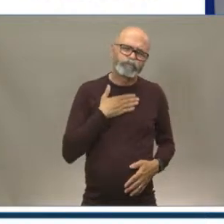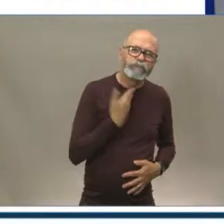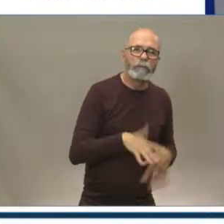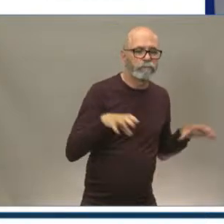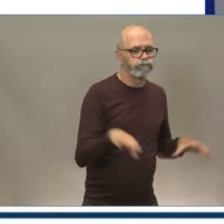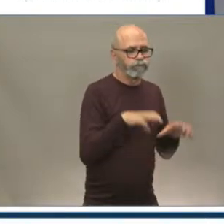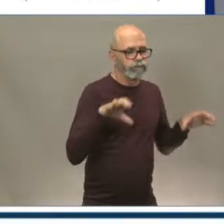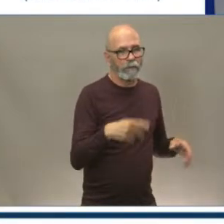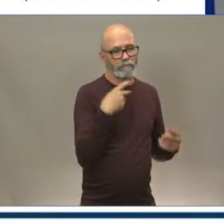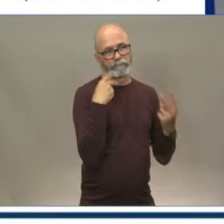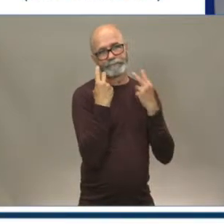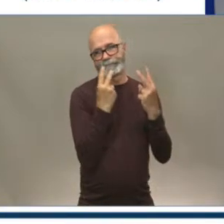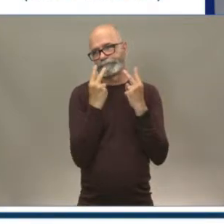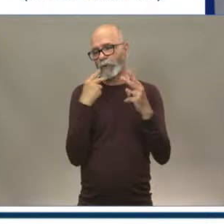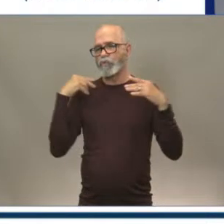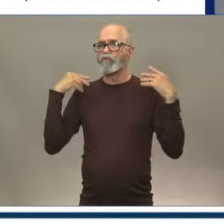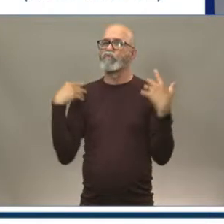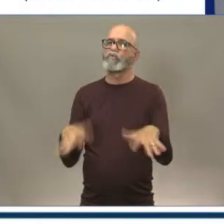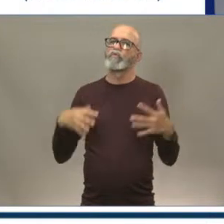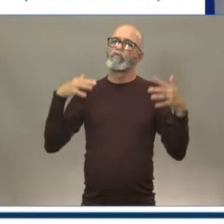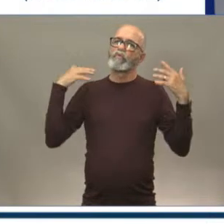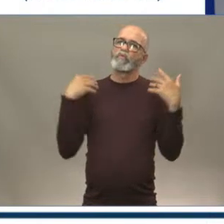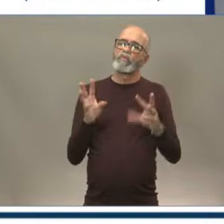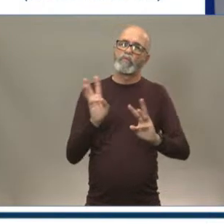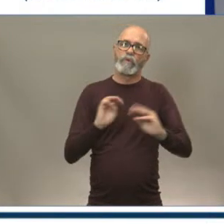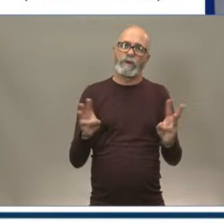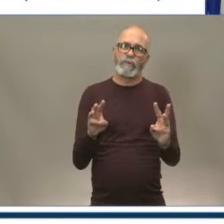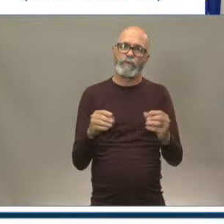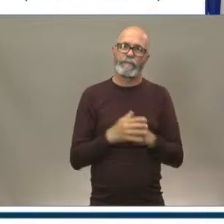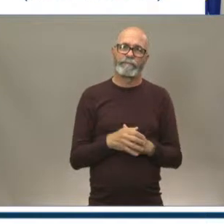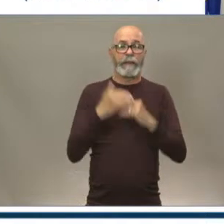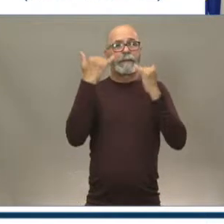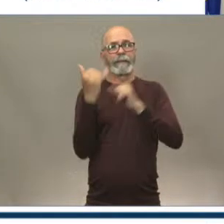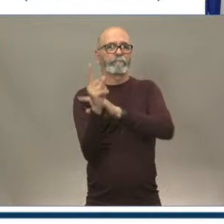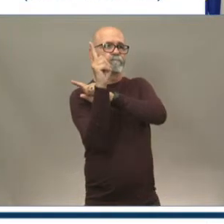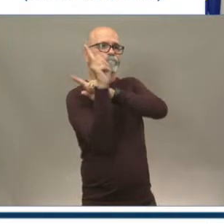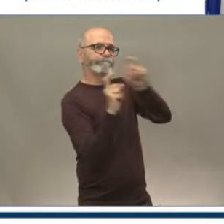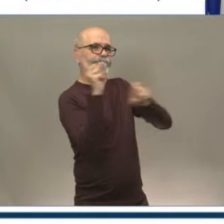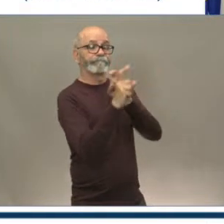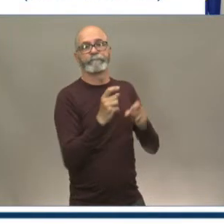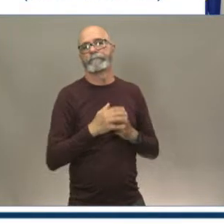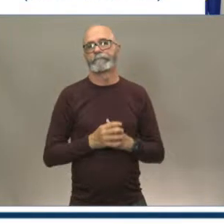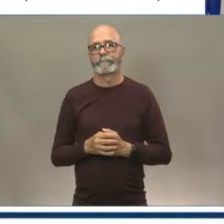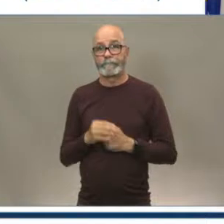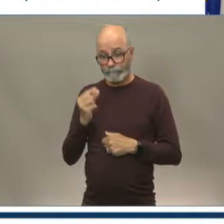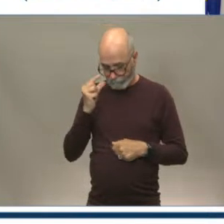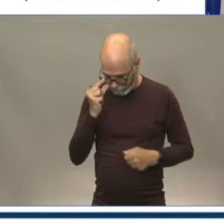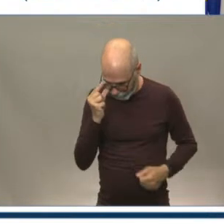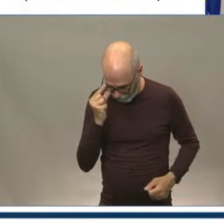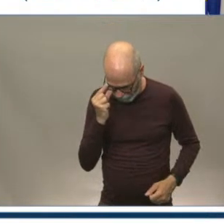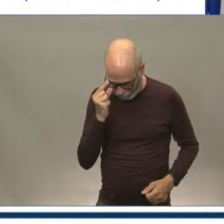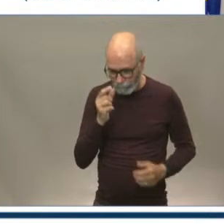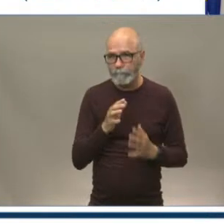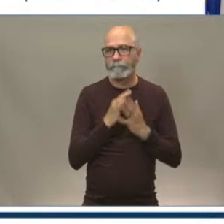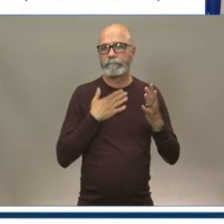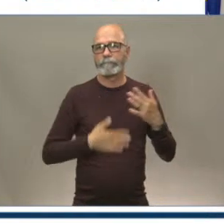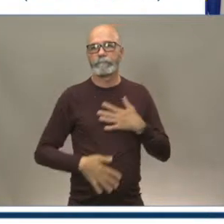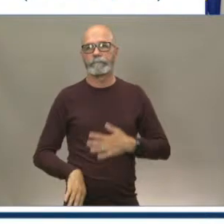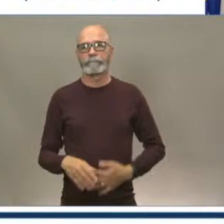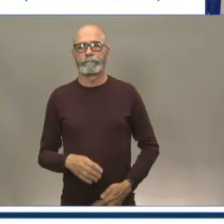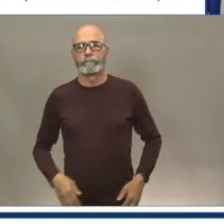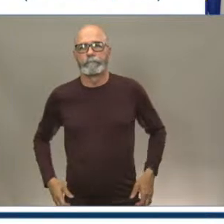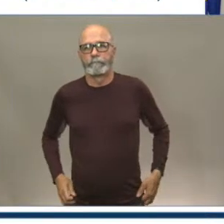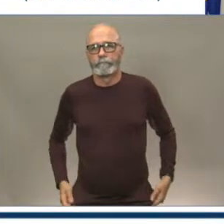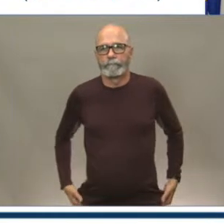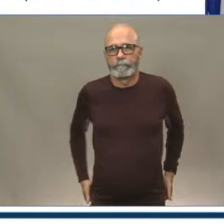the province. So now I think we're ready to take our questions. We'll take one question and one follow-up in the time that we have for today, beginning with Natasha